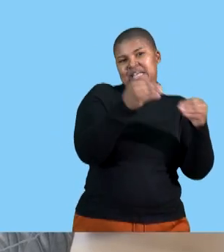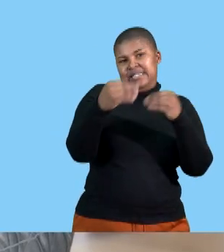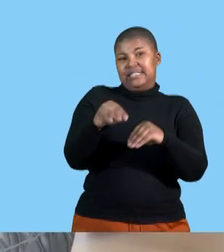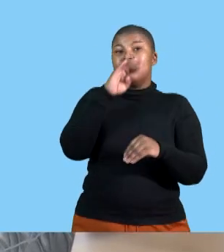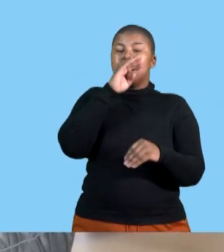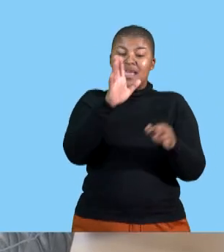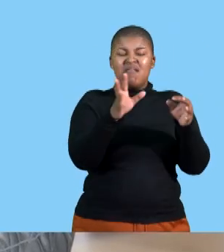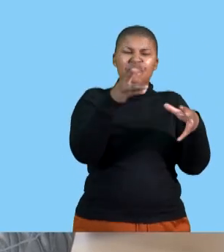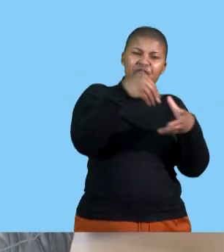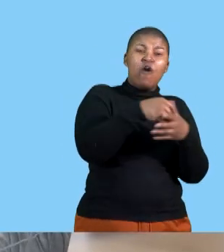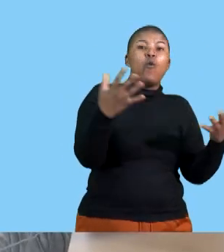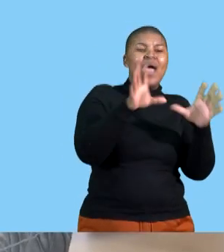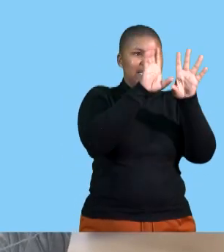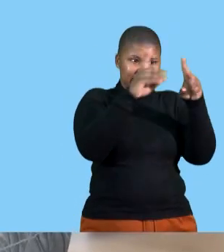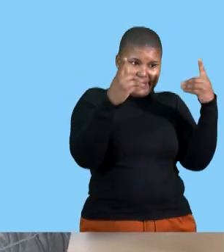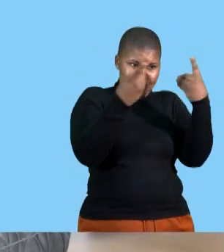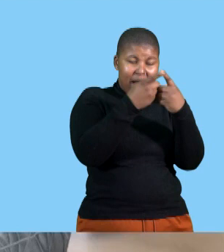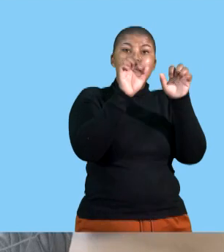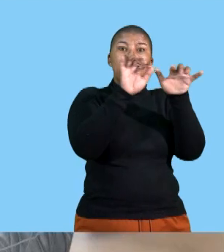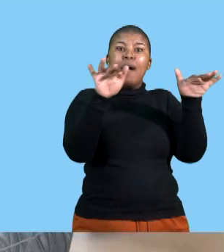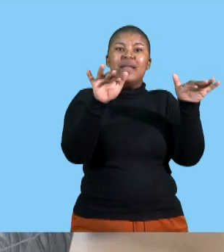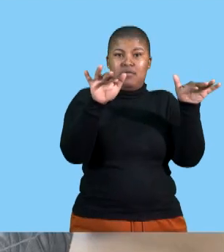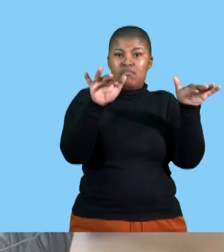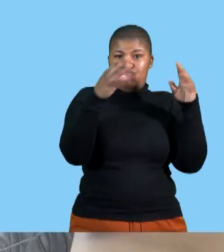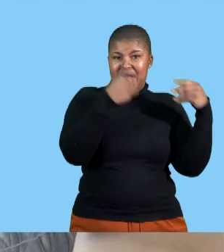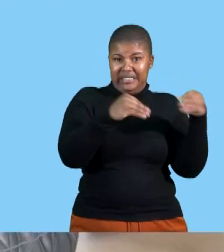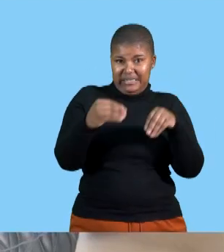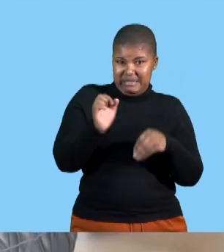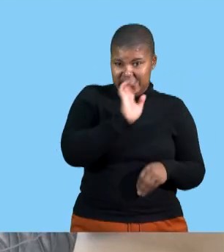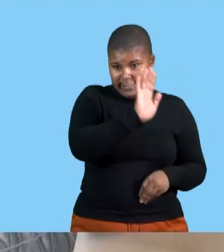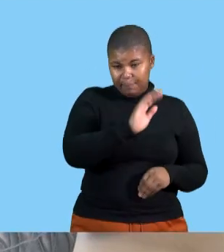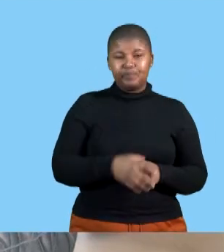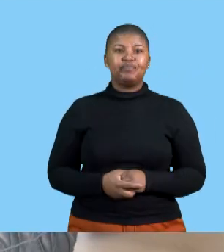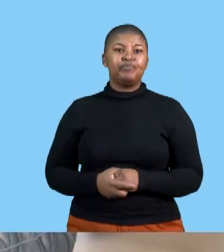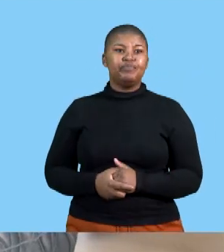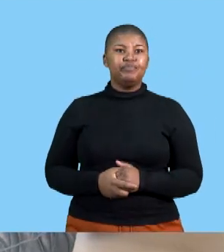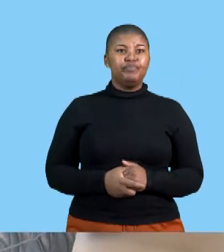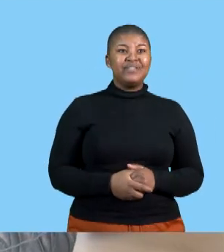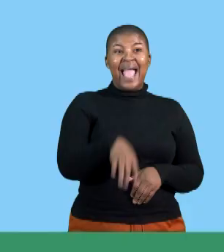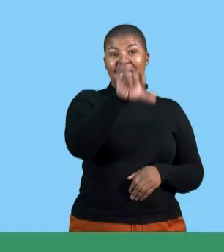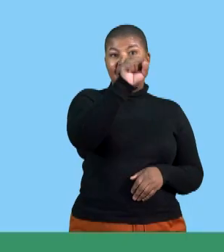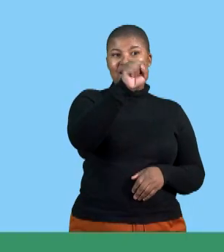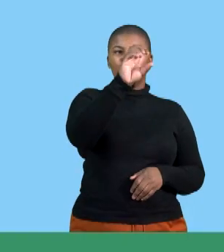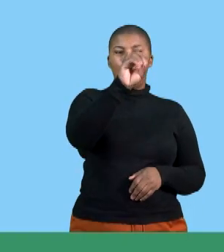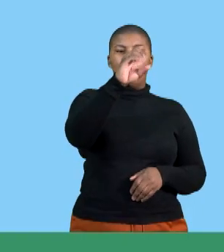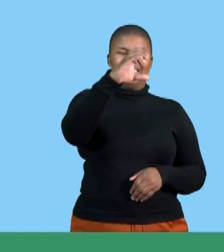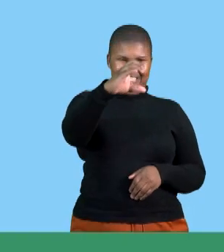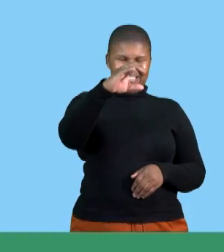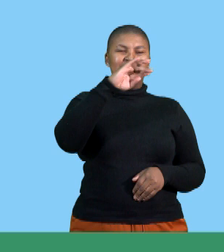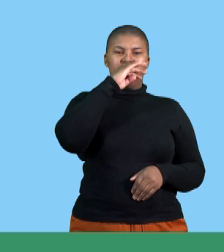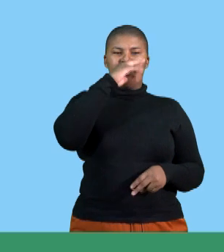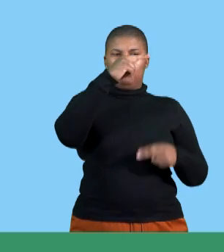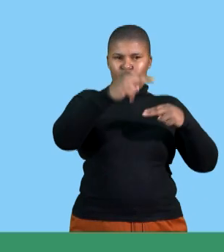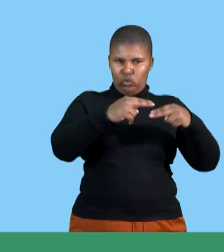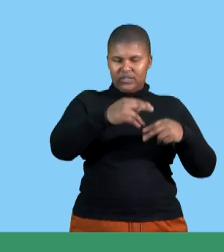enterprises, they fall under the Department of Public Enterprise. SOC, which is state-owned company, take